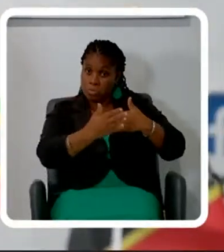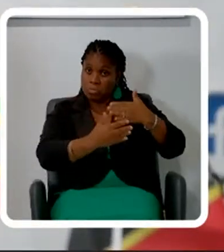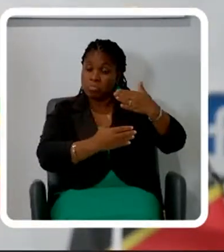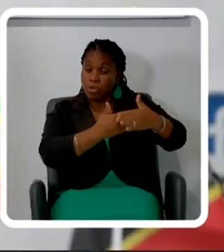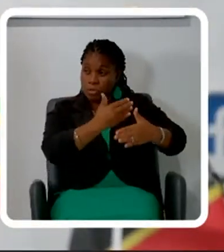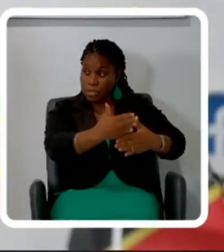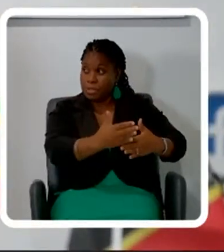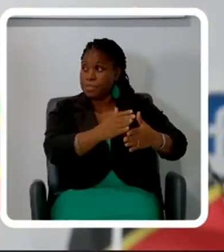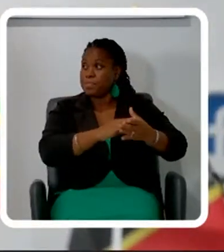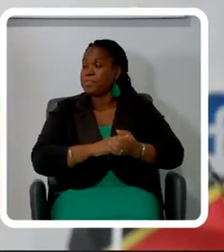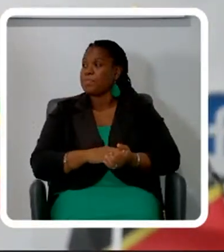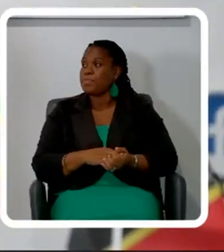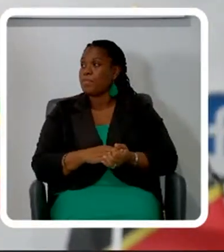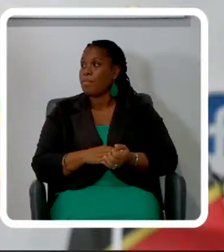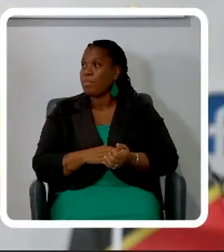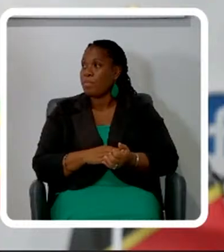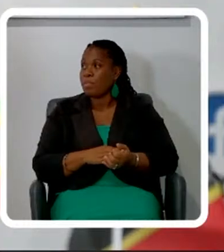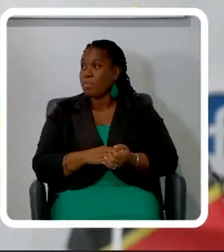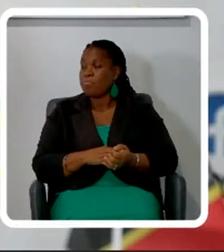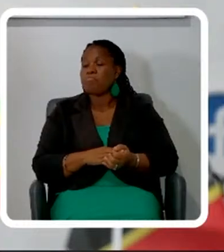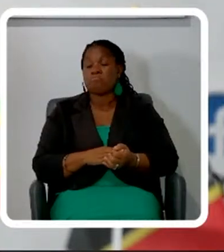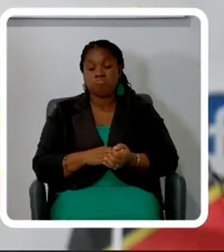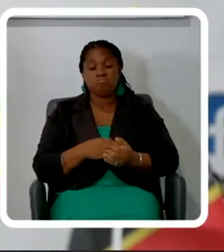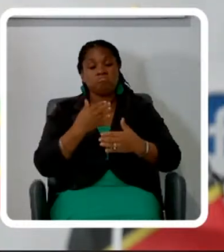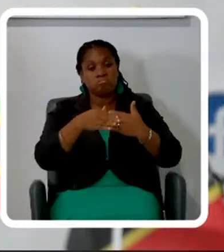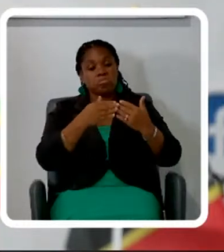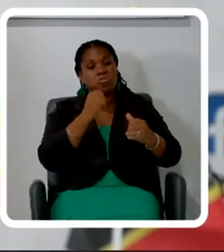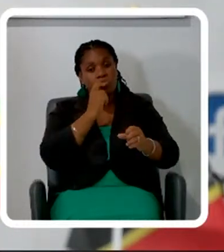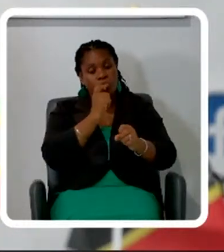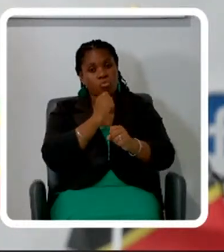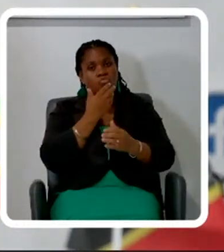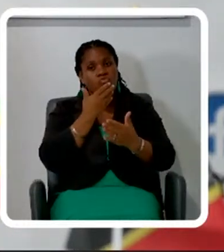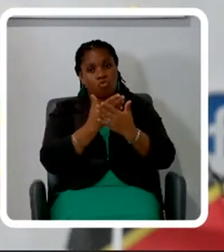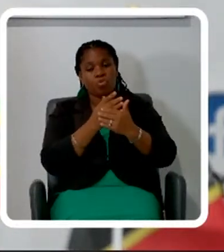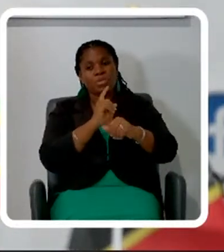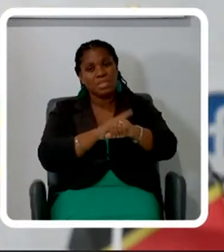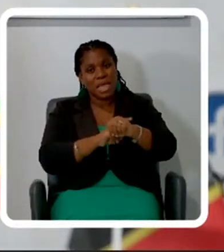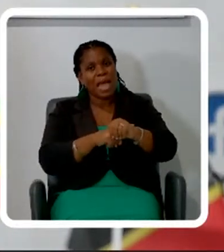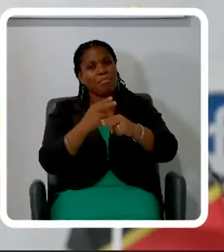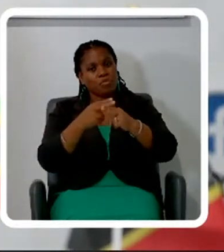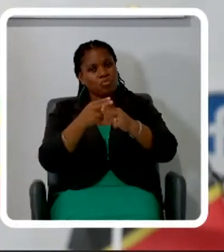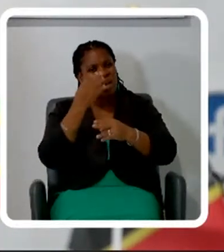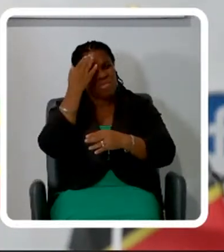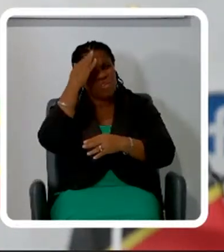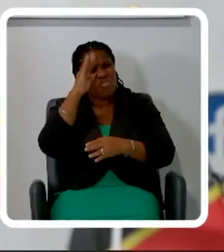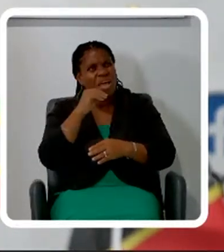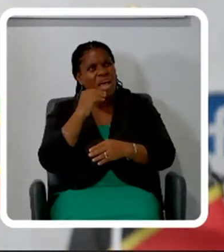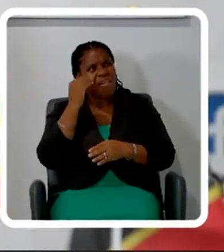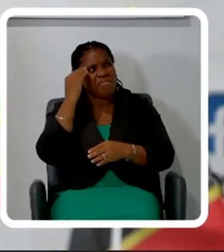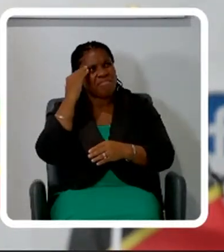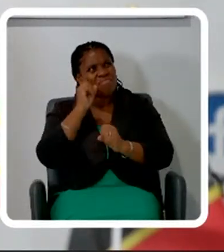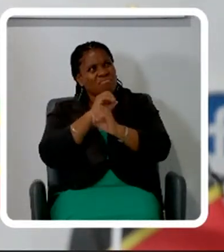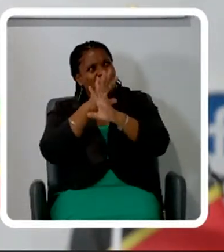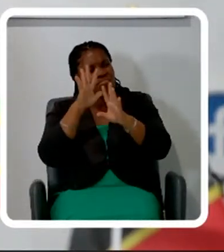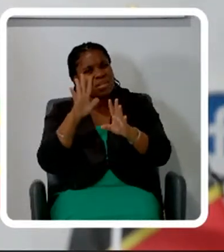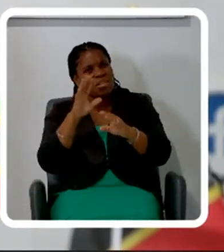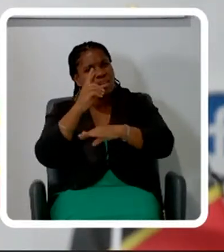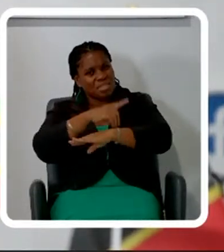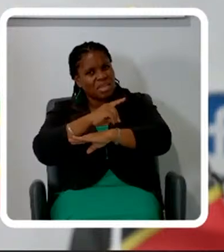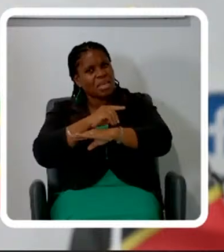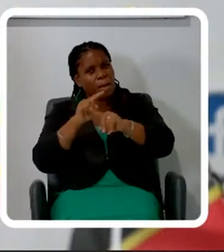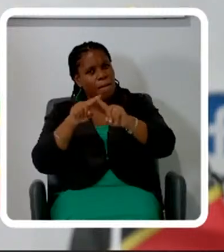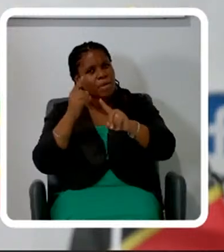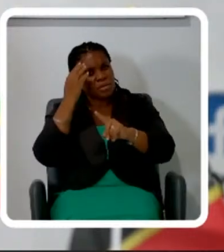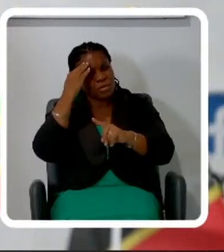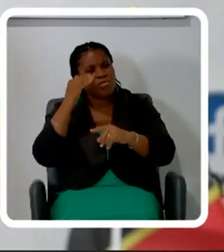online. And that is on track to be completed. I don't have the exact date, but it's on track to be completed. So I can tell you that. So